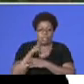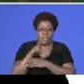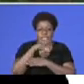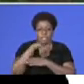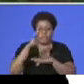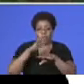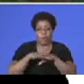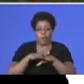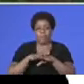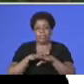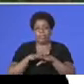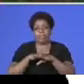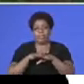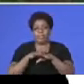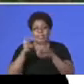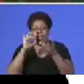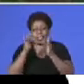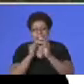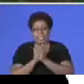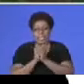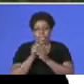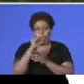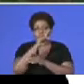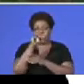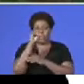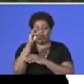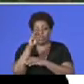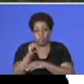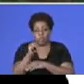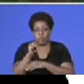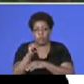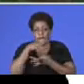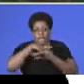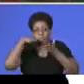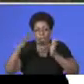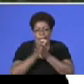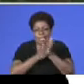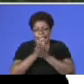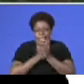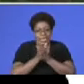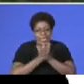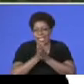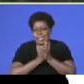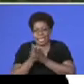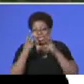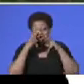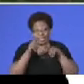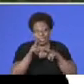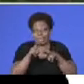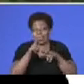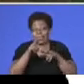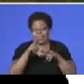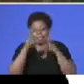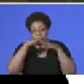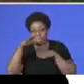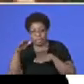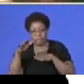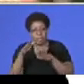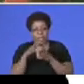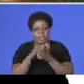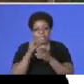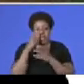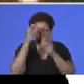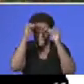having the Zoom classes. And the children are so excited to see their teachers. They are excited because they want to come back to school. I think they've been